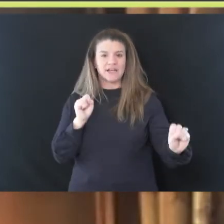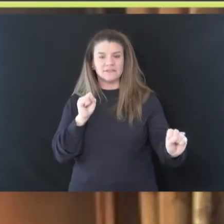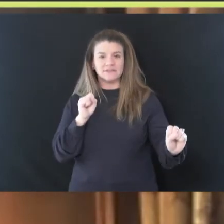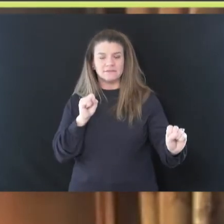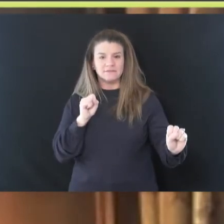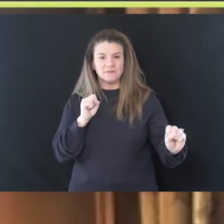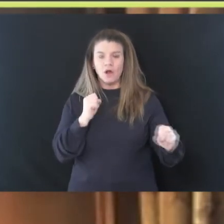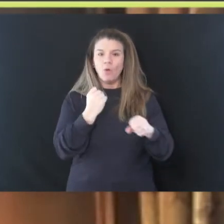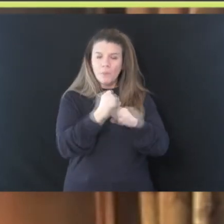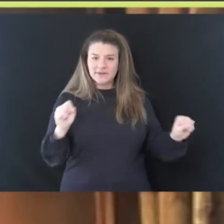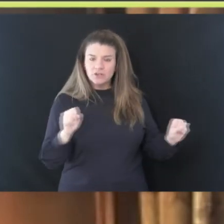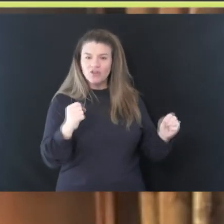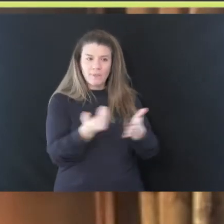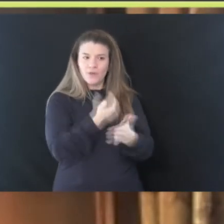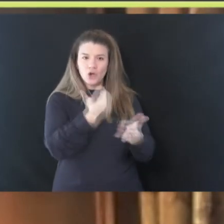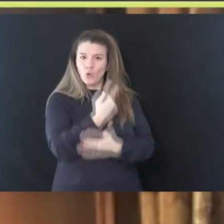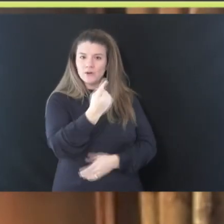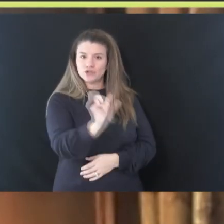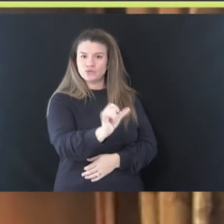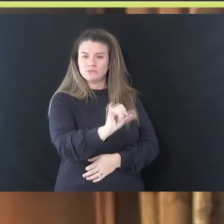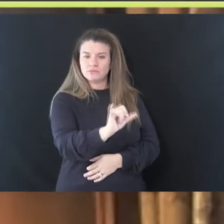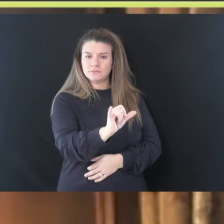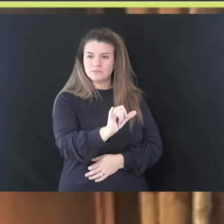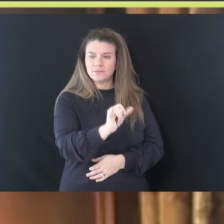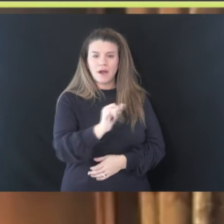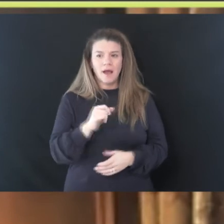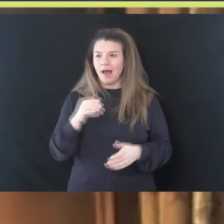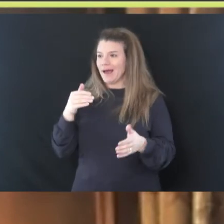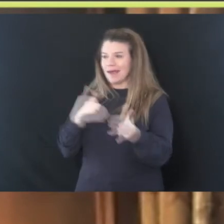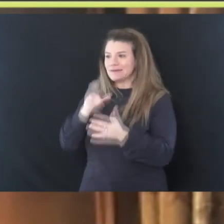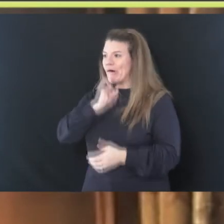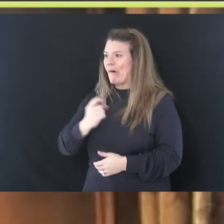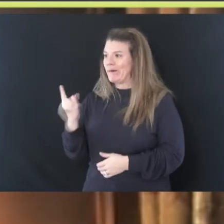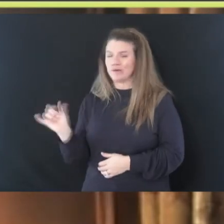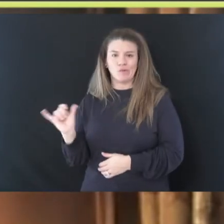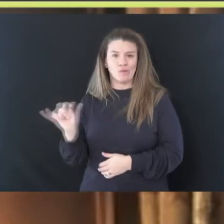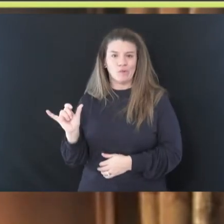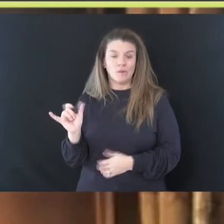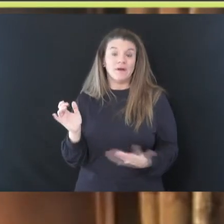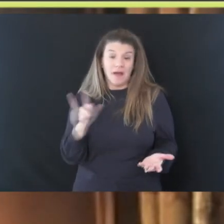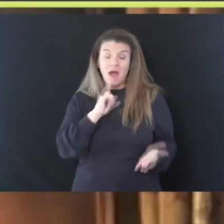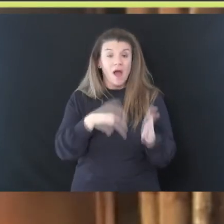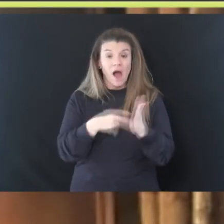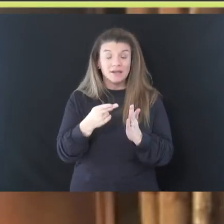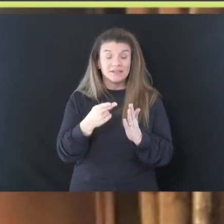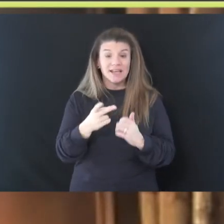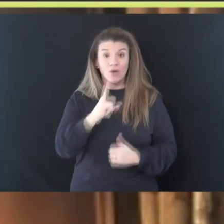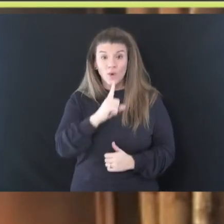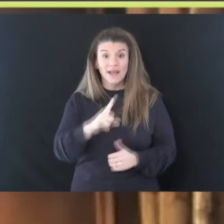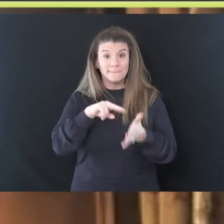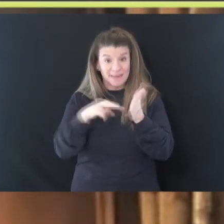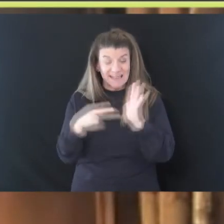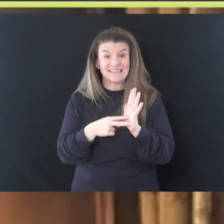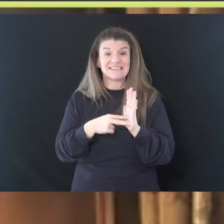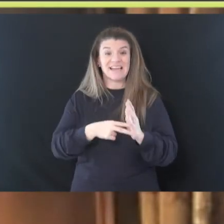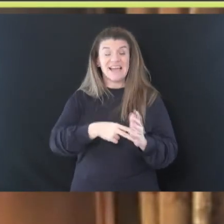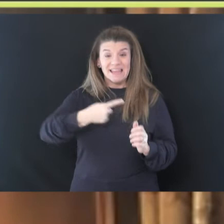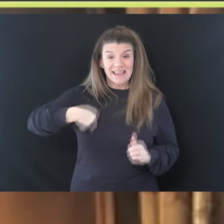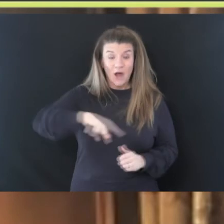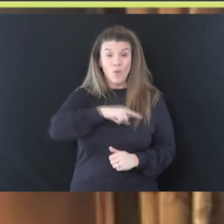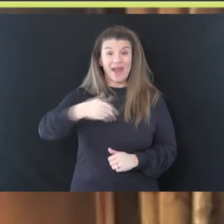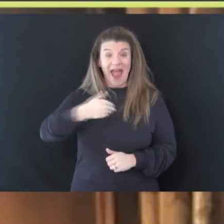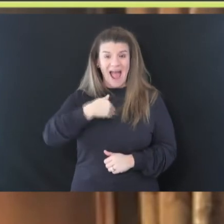the mutant virus just like it does against the native virus. And ultimately, it really does mean that we have that